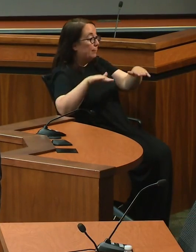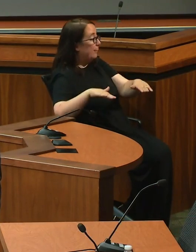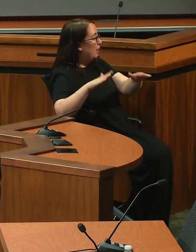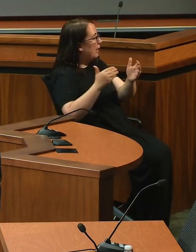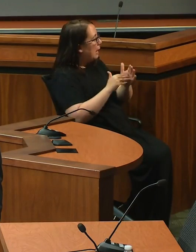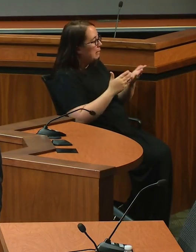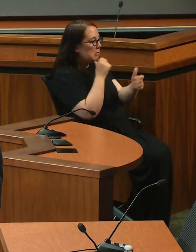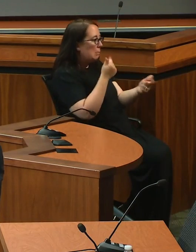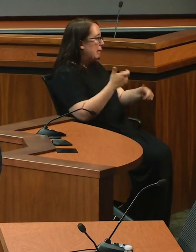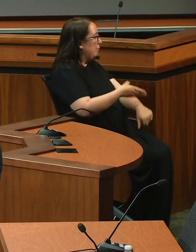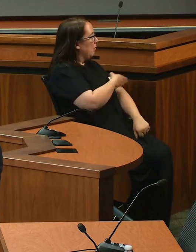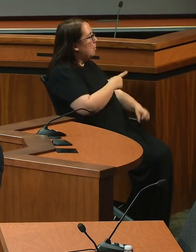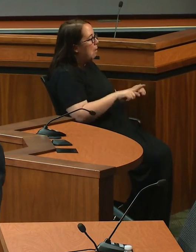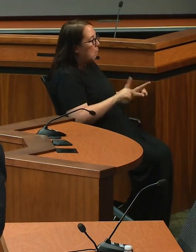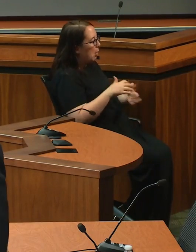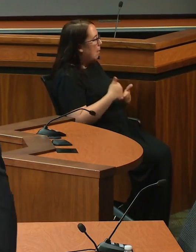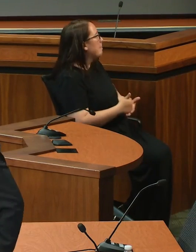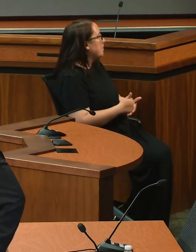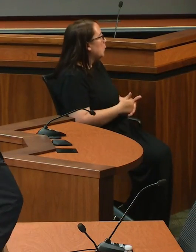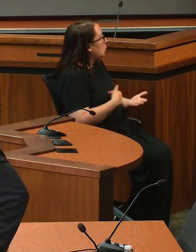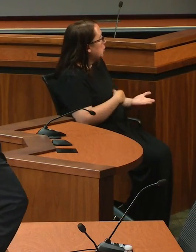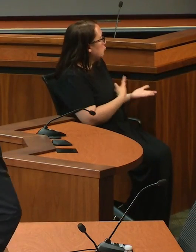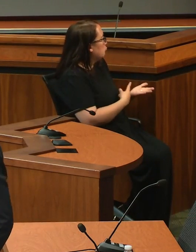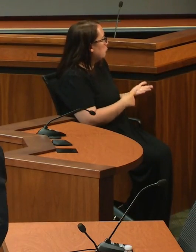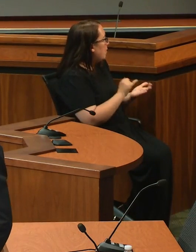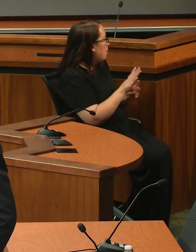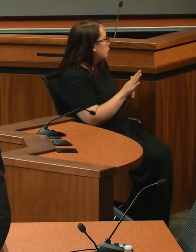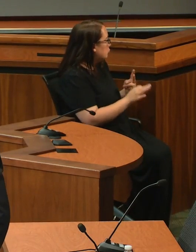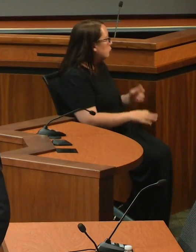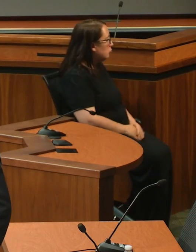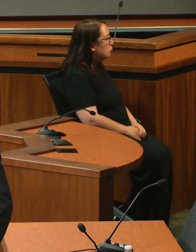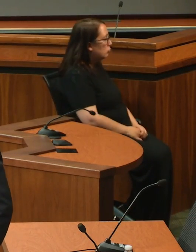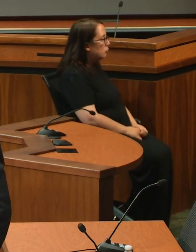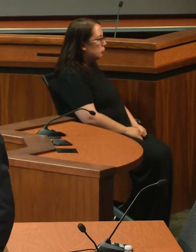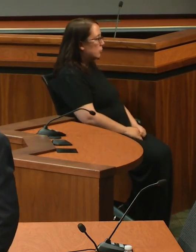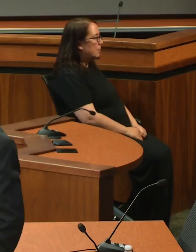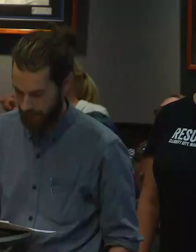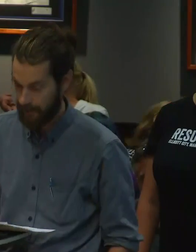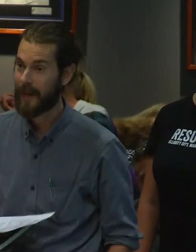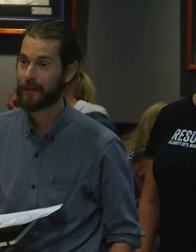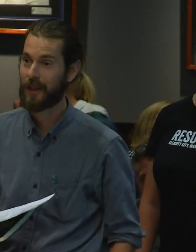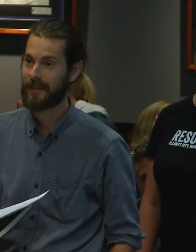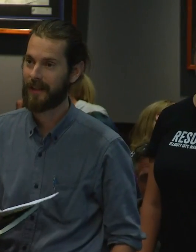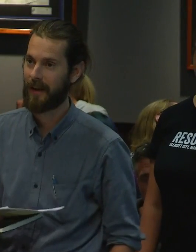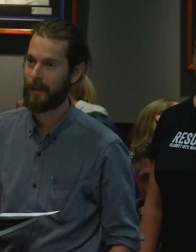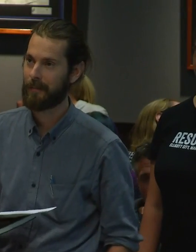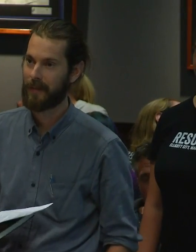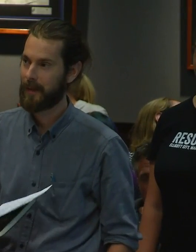little bit helps. And so that is on the table. That option is part of our considerations. Okay, great. And then I was